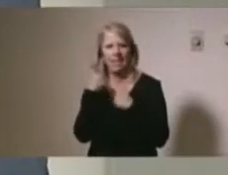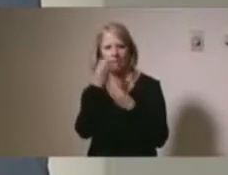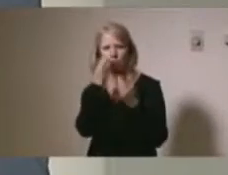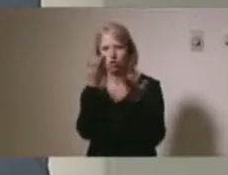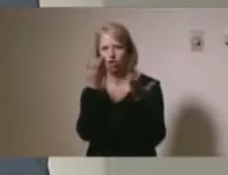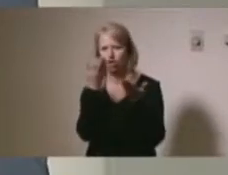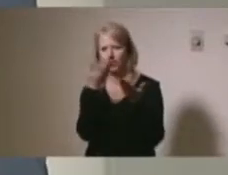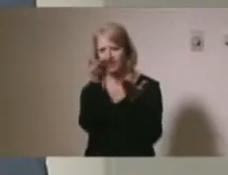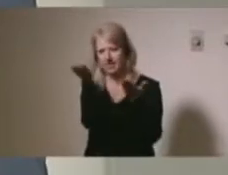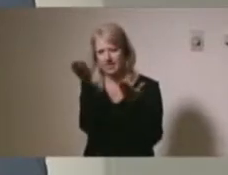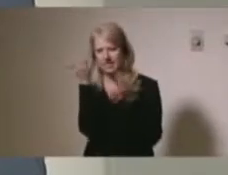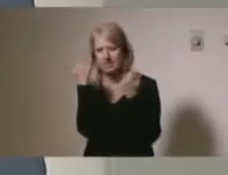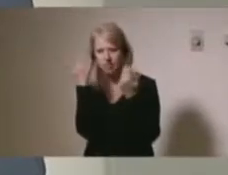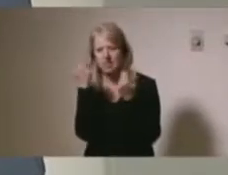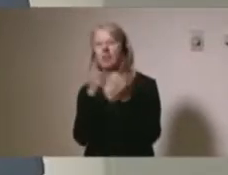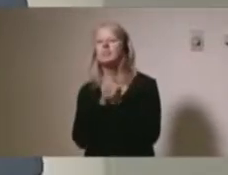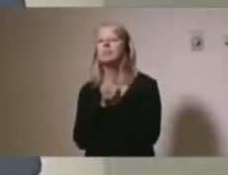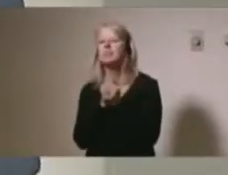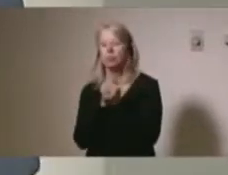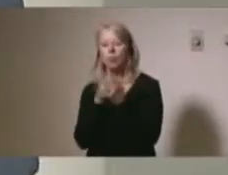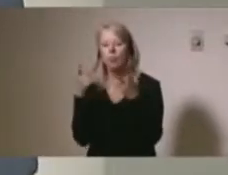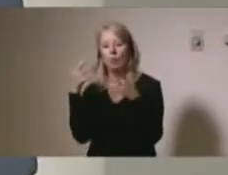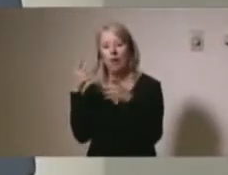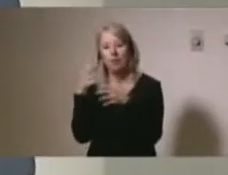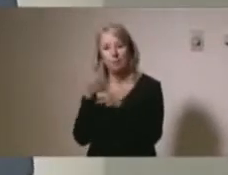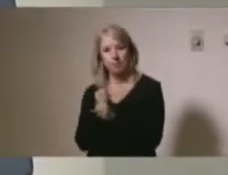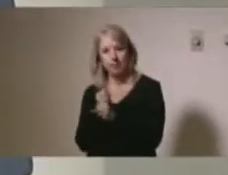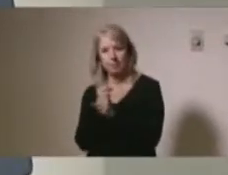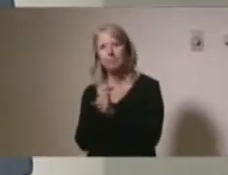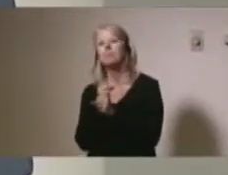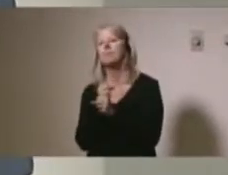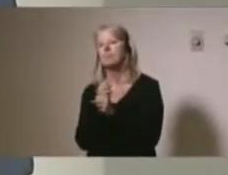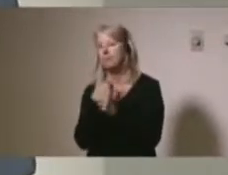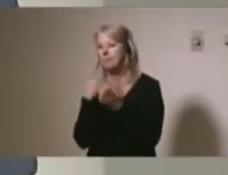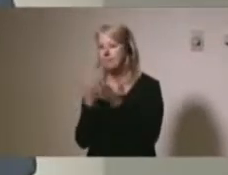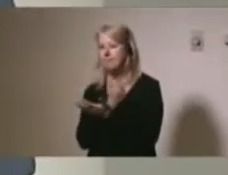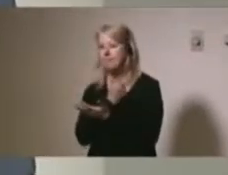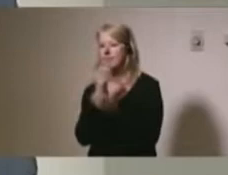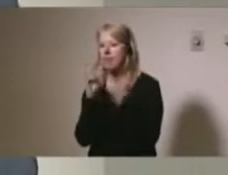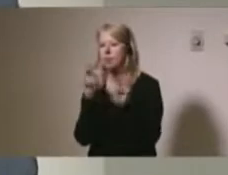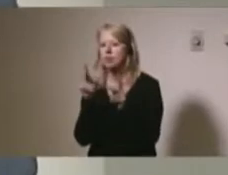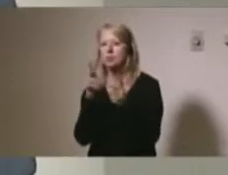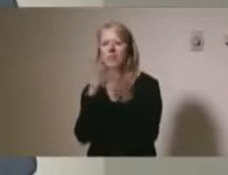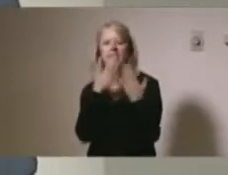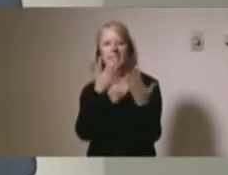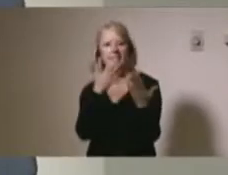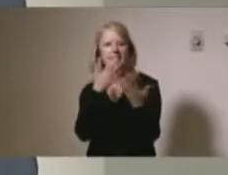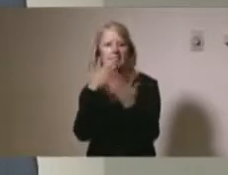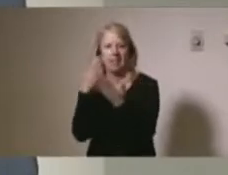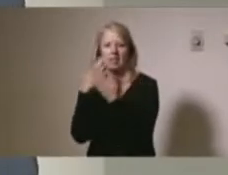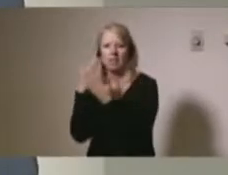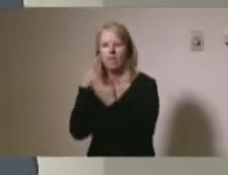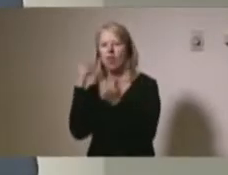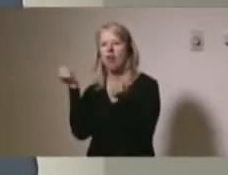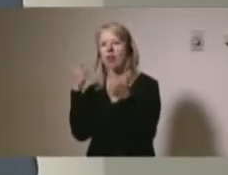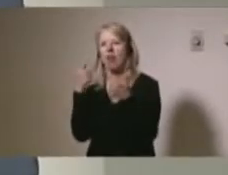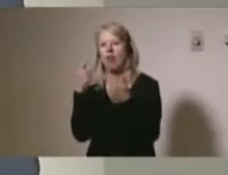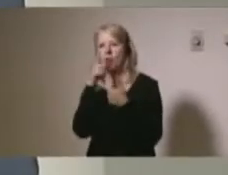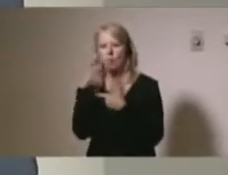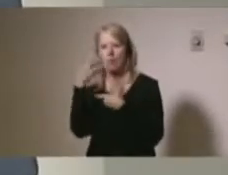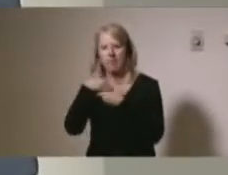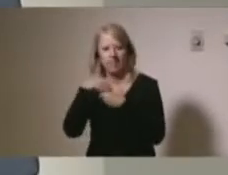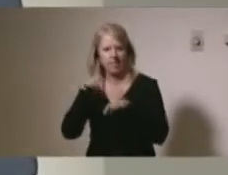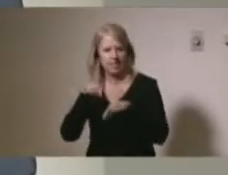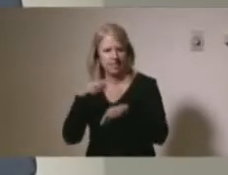But in closing, I'd like to take the opportunity to thank all the participants to this